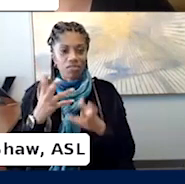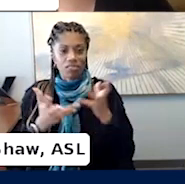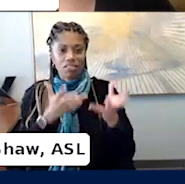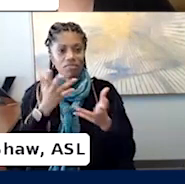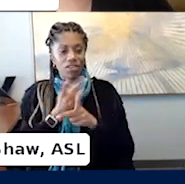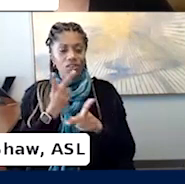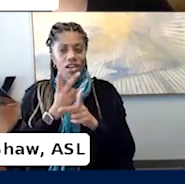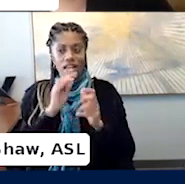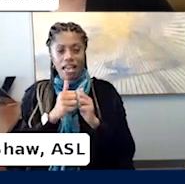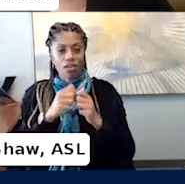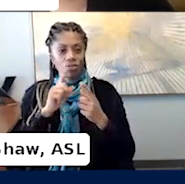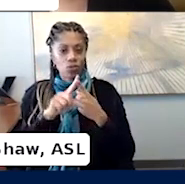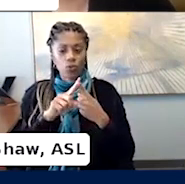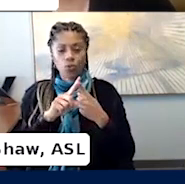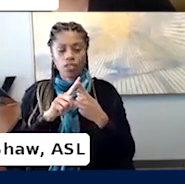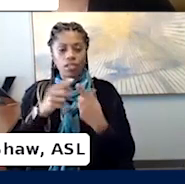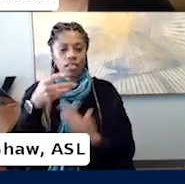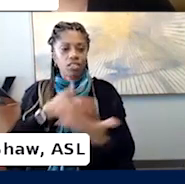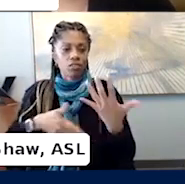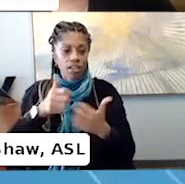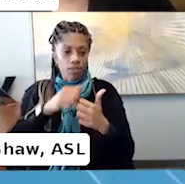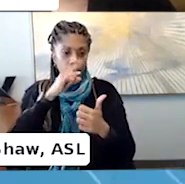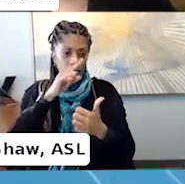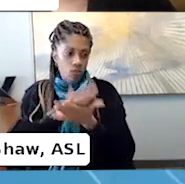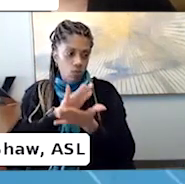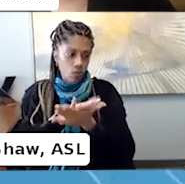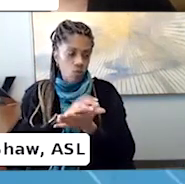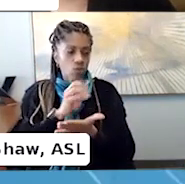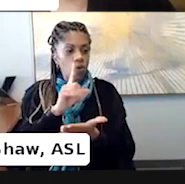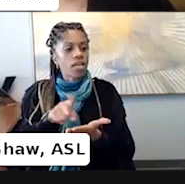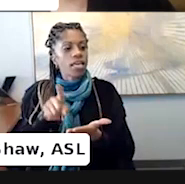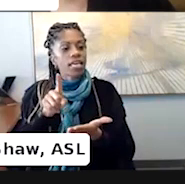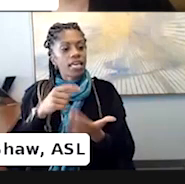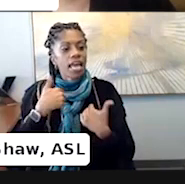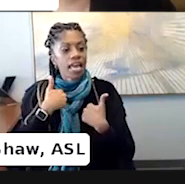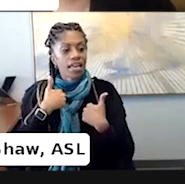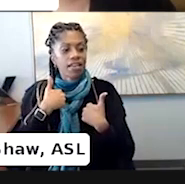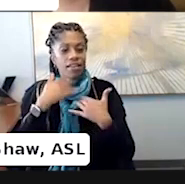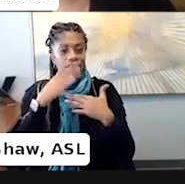listen to this little piece of StoryCorps life here.